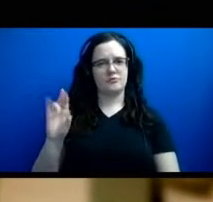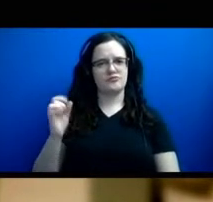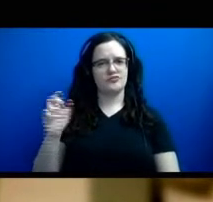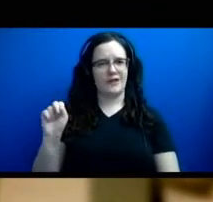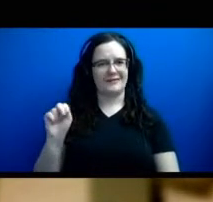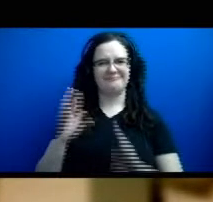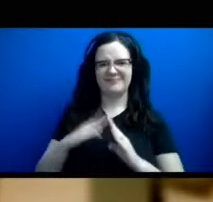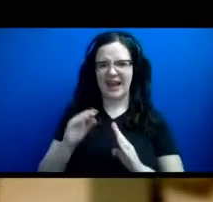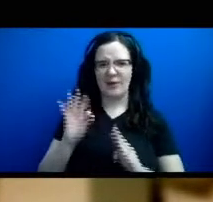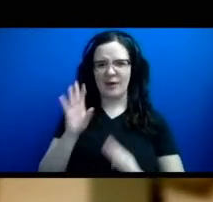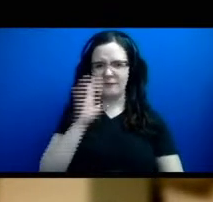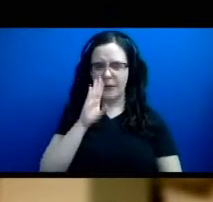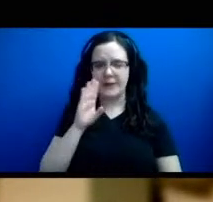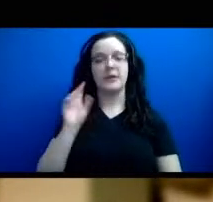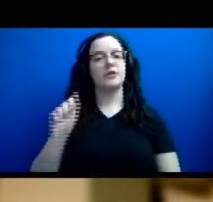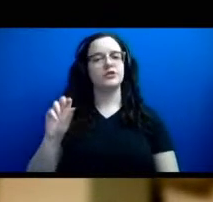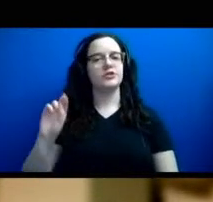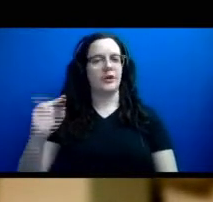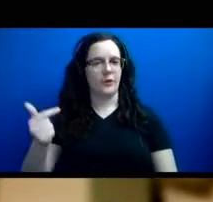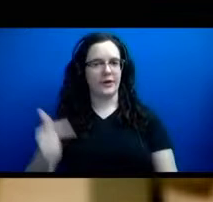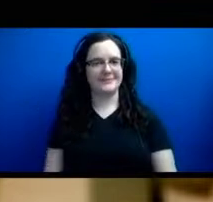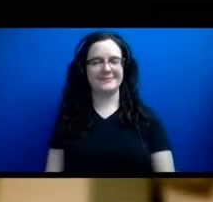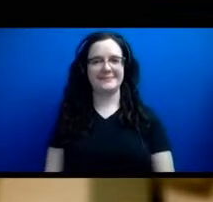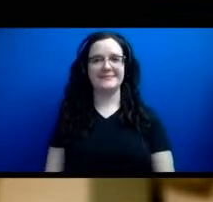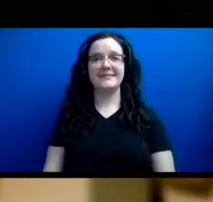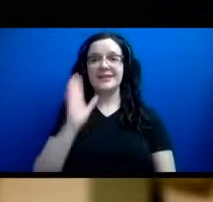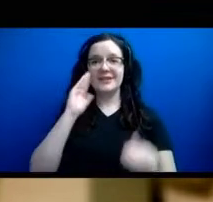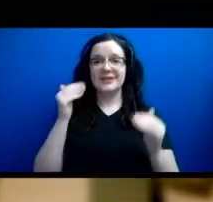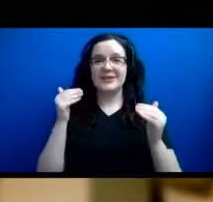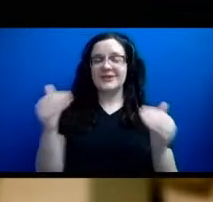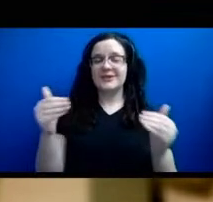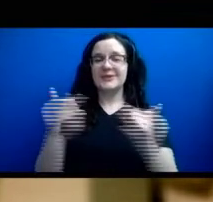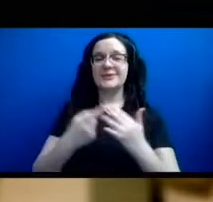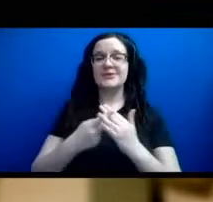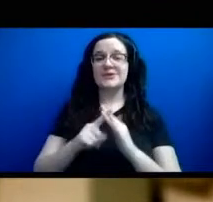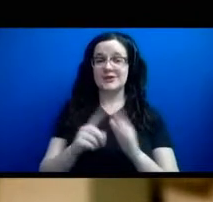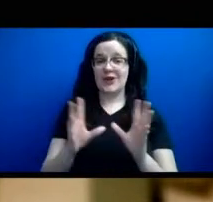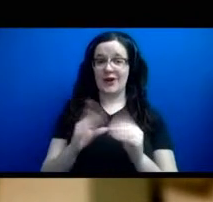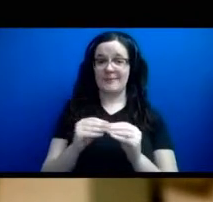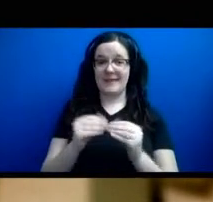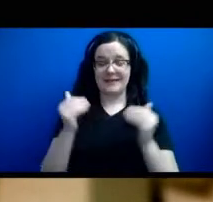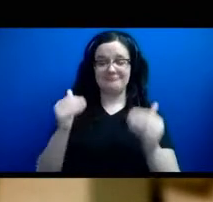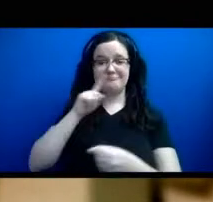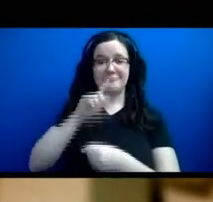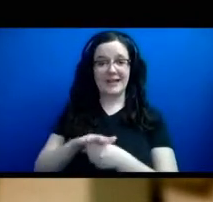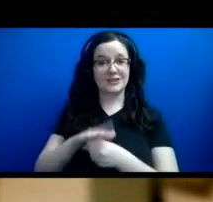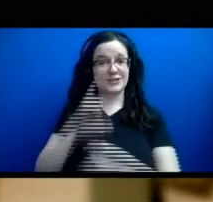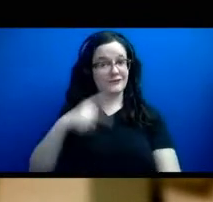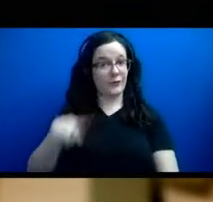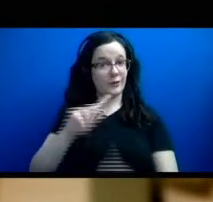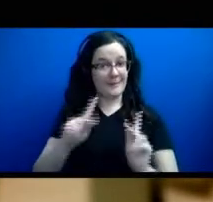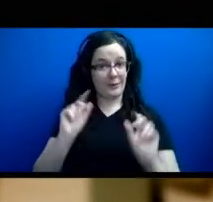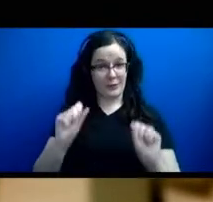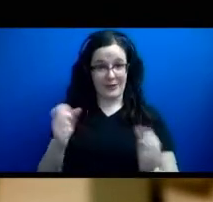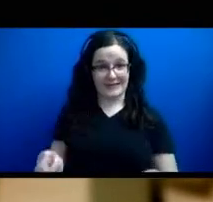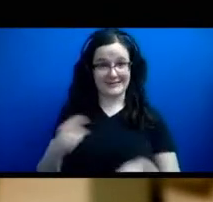www.townofbrighton.org. We'll start the meeting with the pledge. For those of you that are able to rise, please do.